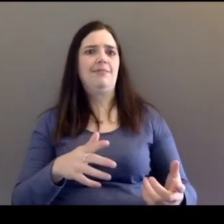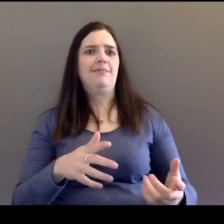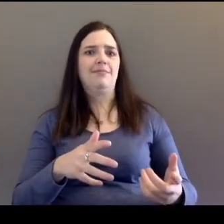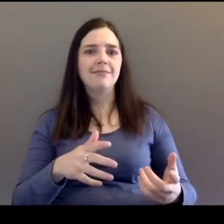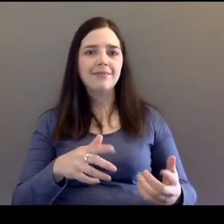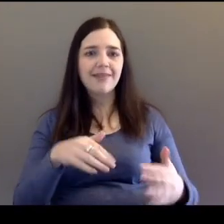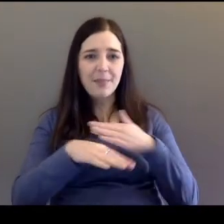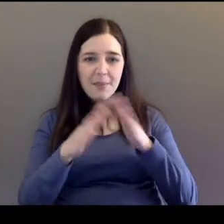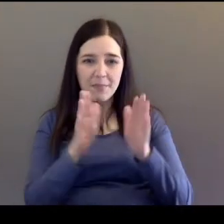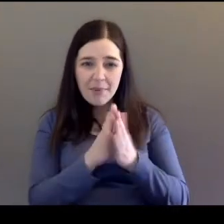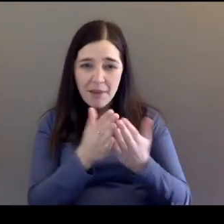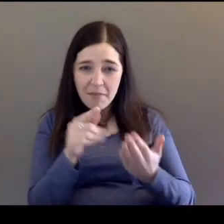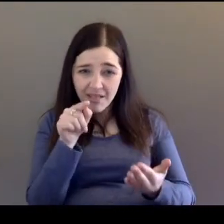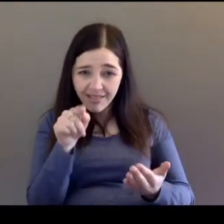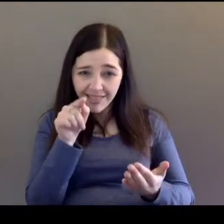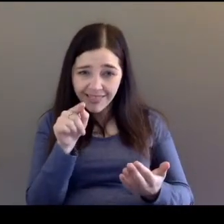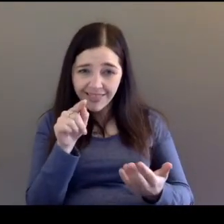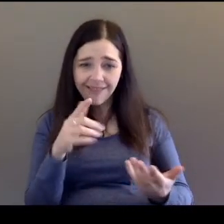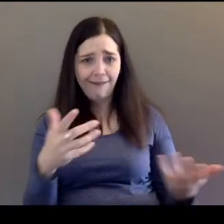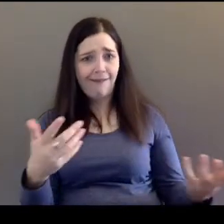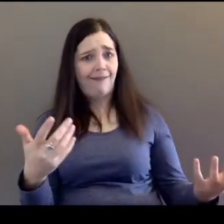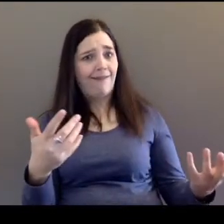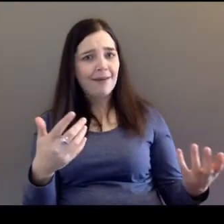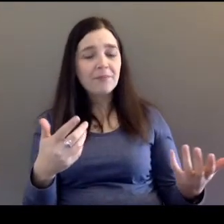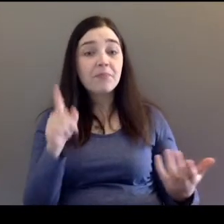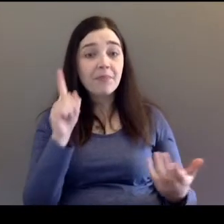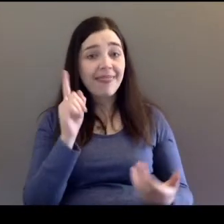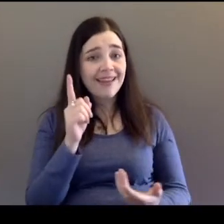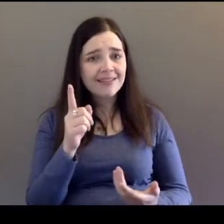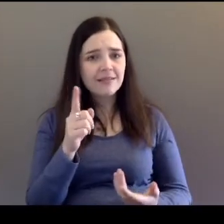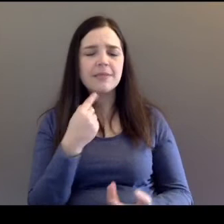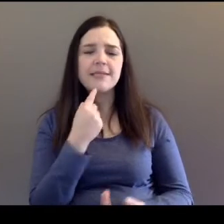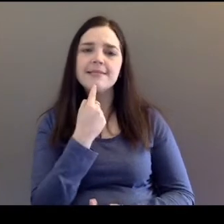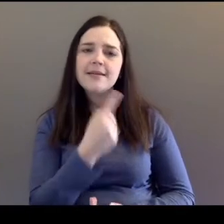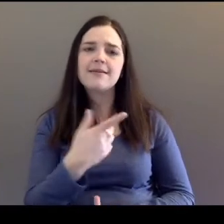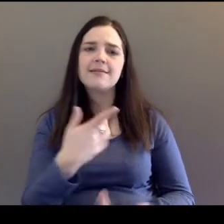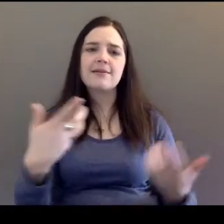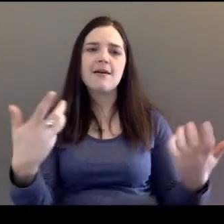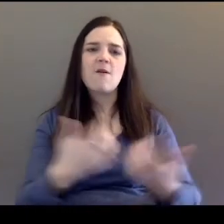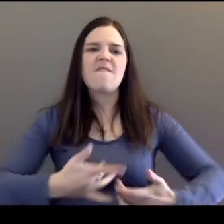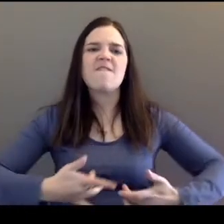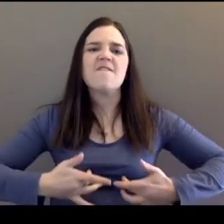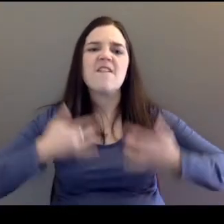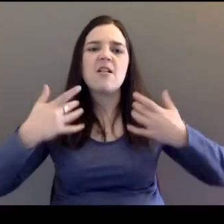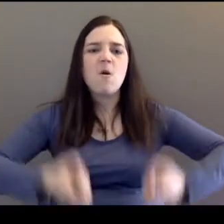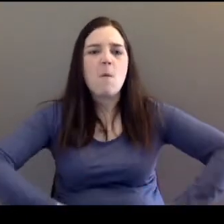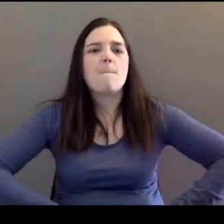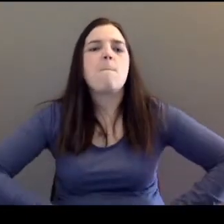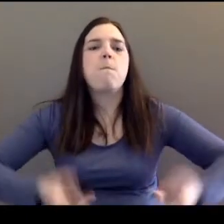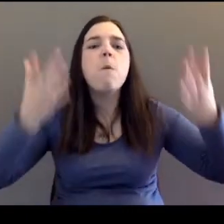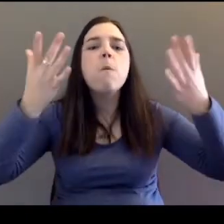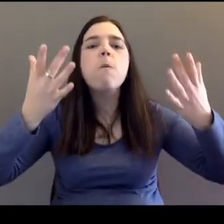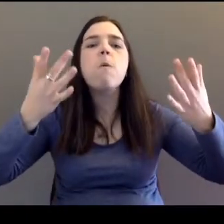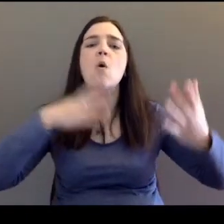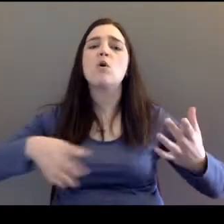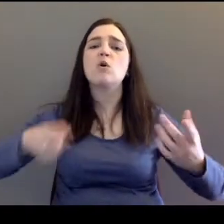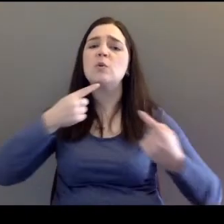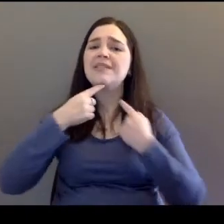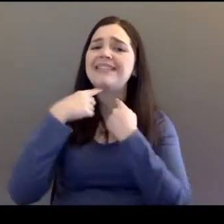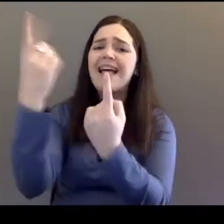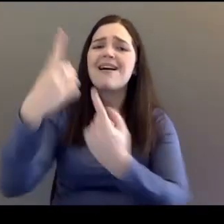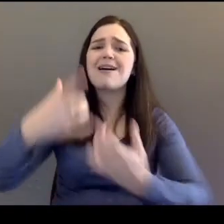Bible? Well, that can be in the Bible because right then the psalmist was saying, that's exactly how I feel, and I'm going to tell God